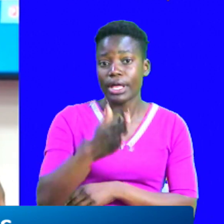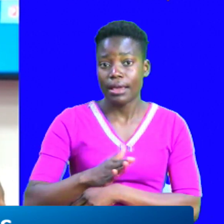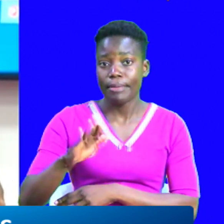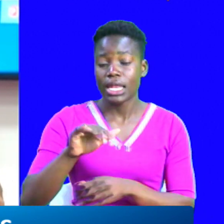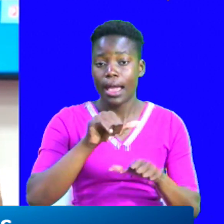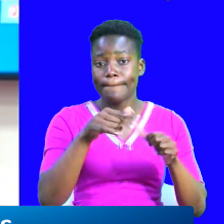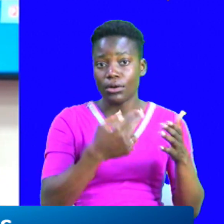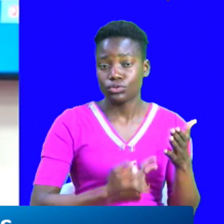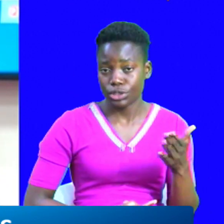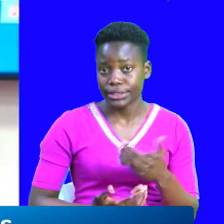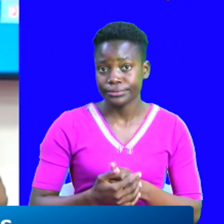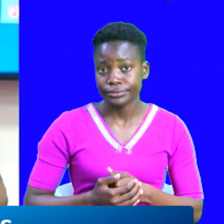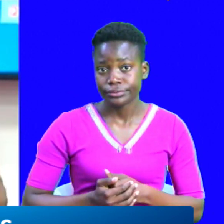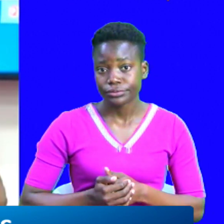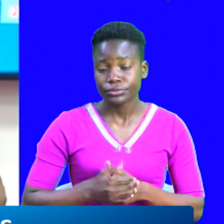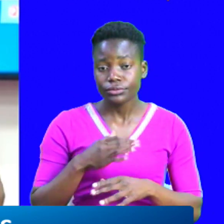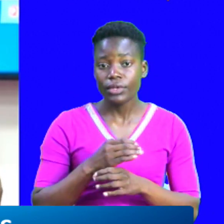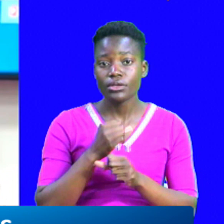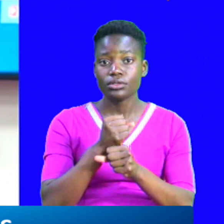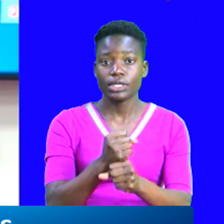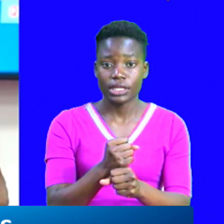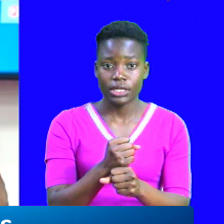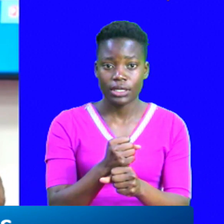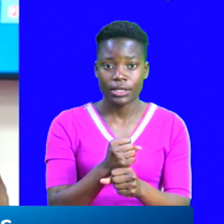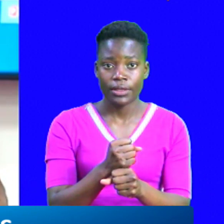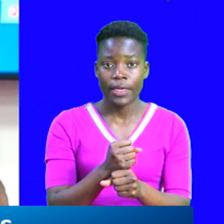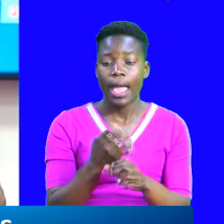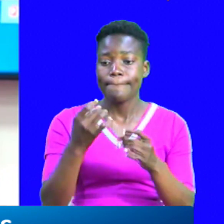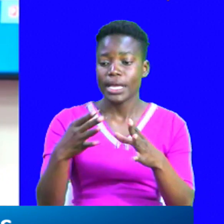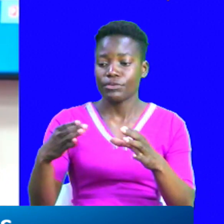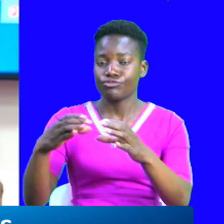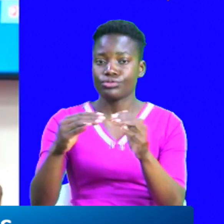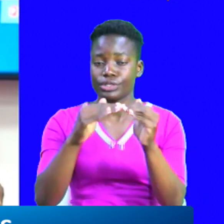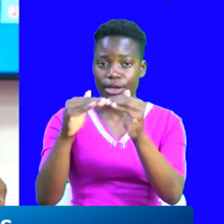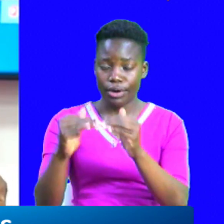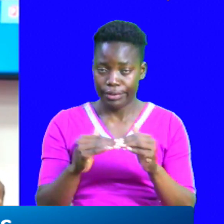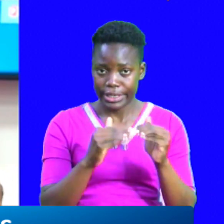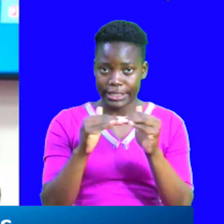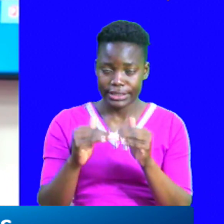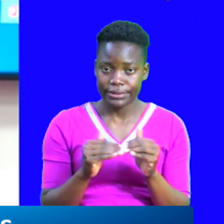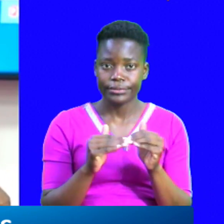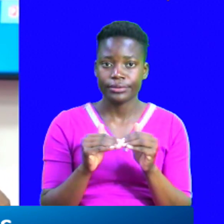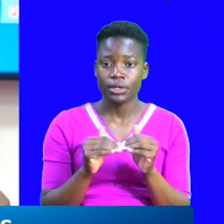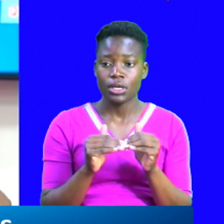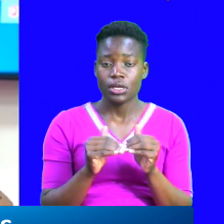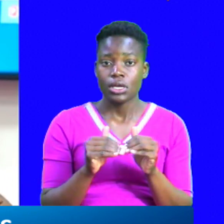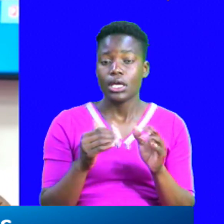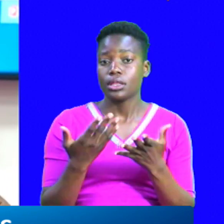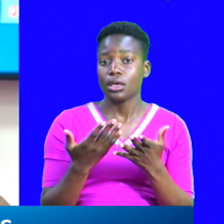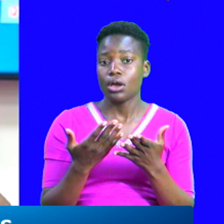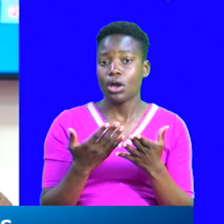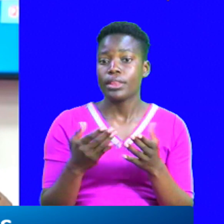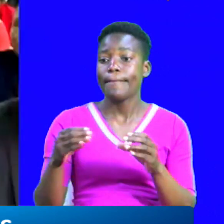regard to strengthening multi-party democracy, and particularly coalition